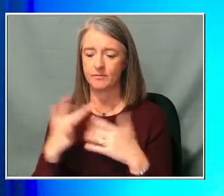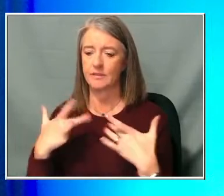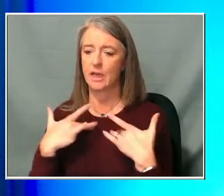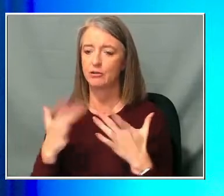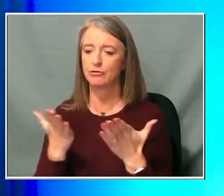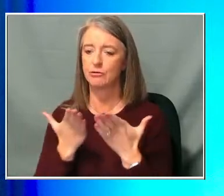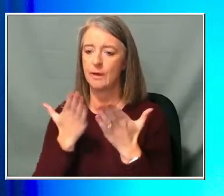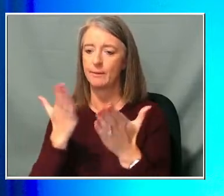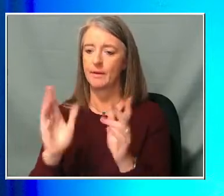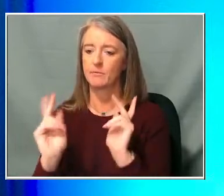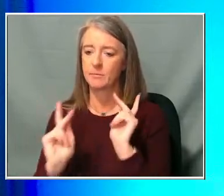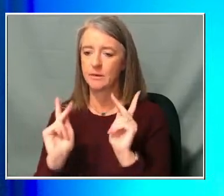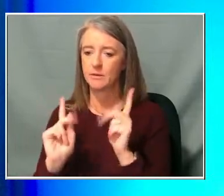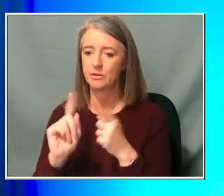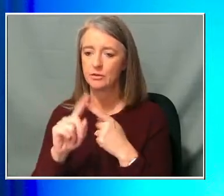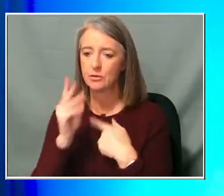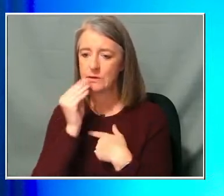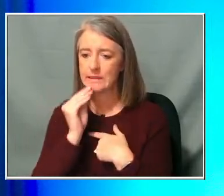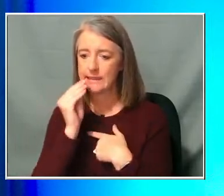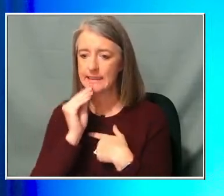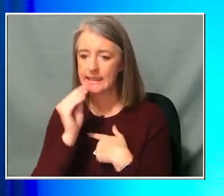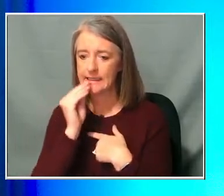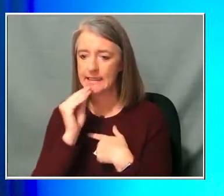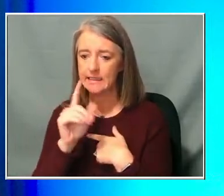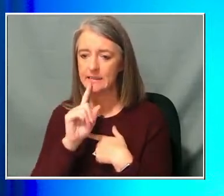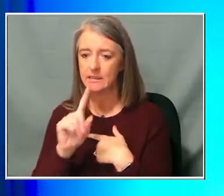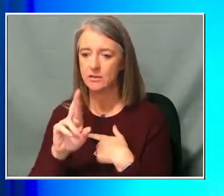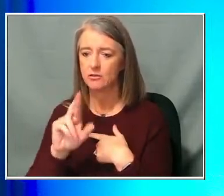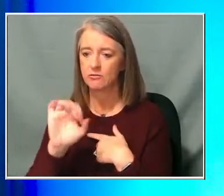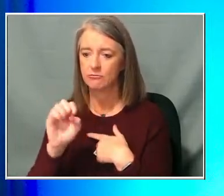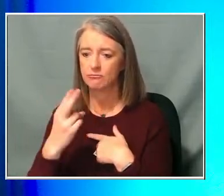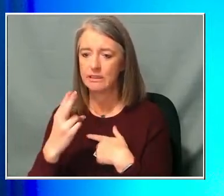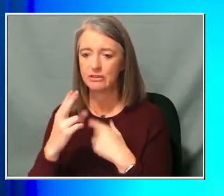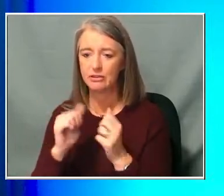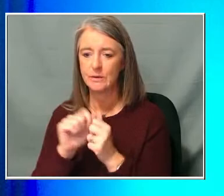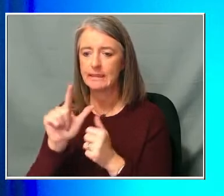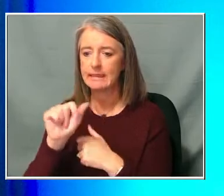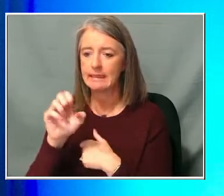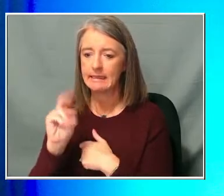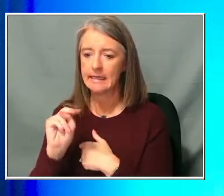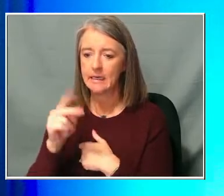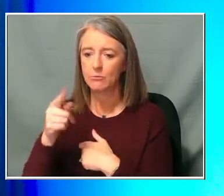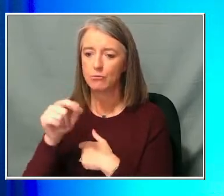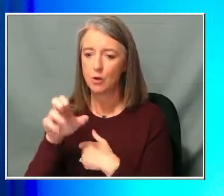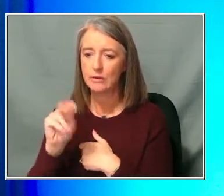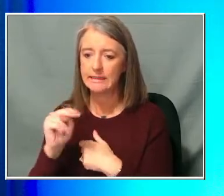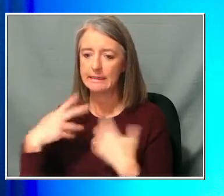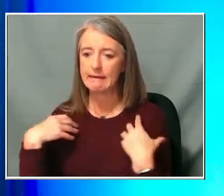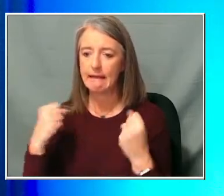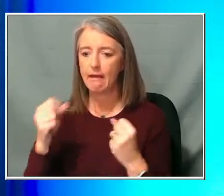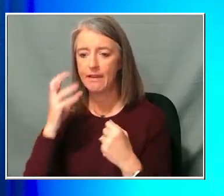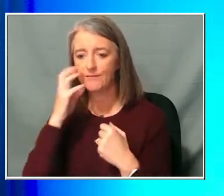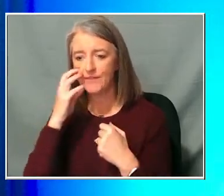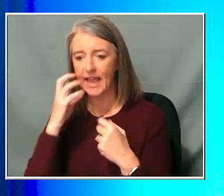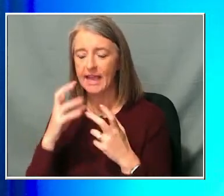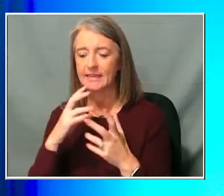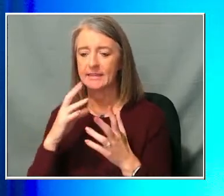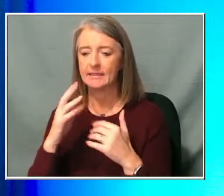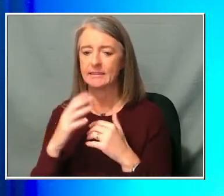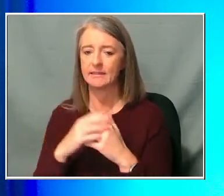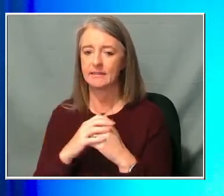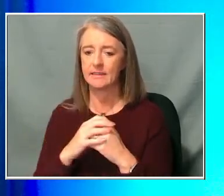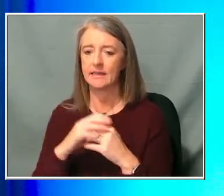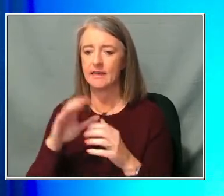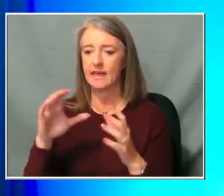people to eat the meal that rich in lean protein, healthy fat, and complex